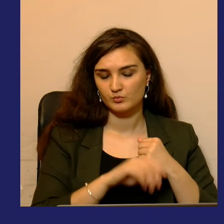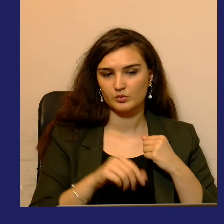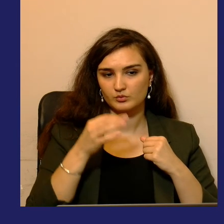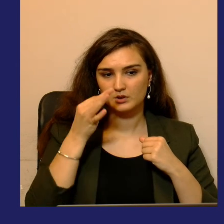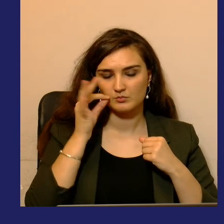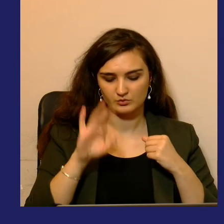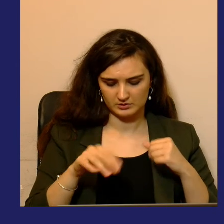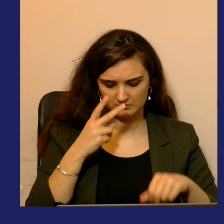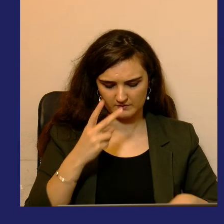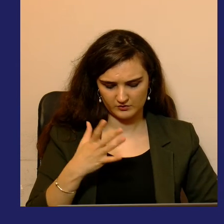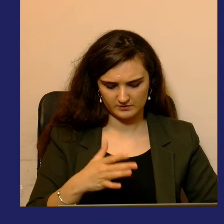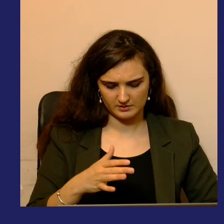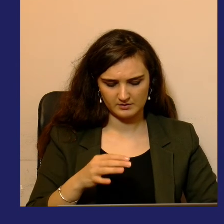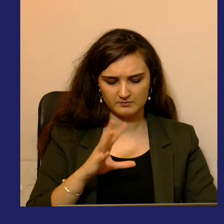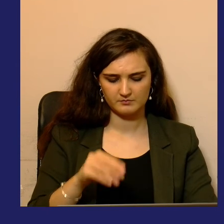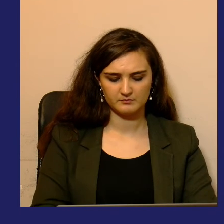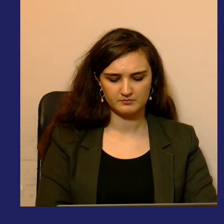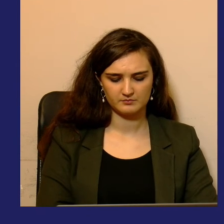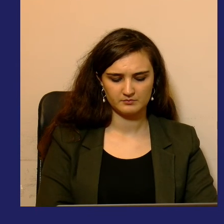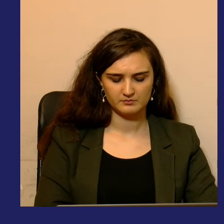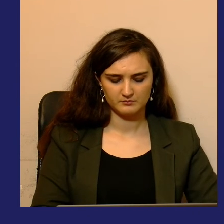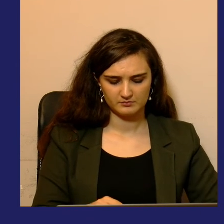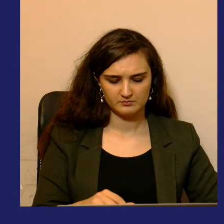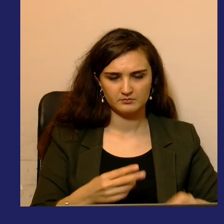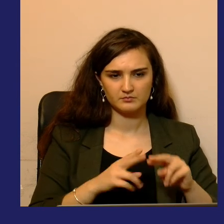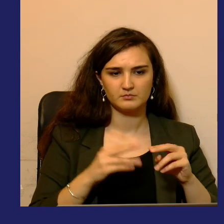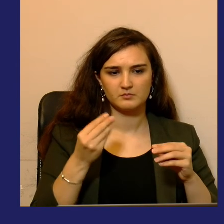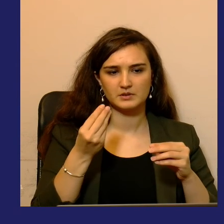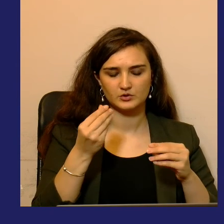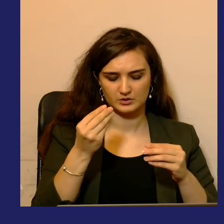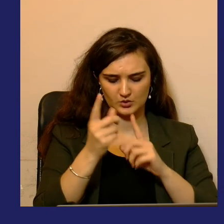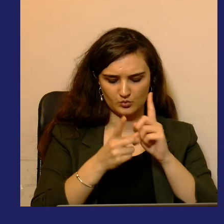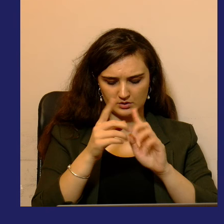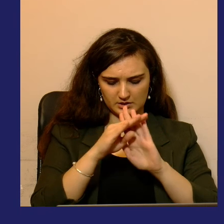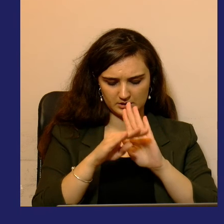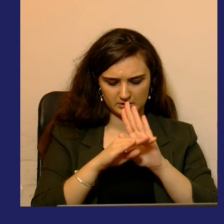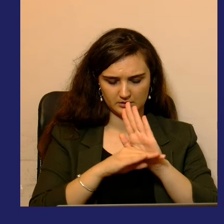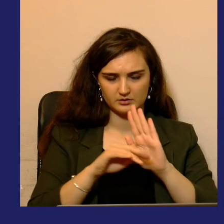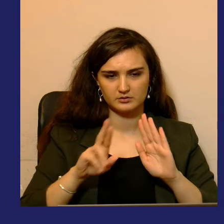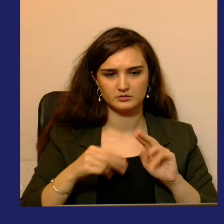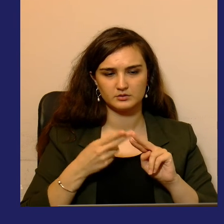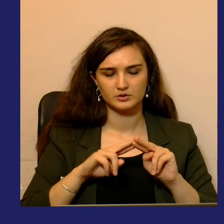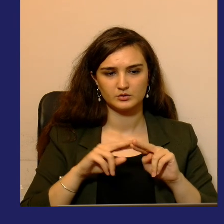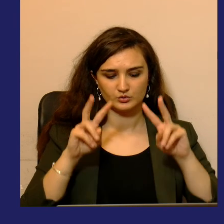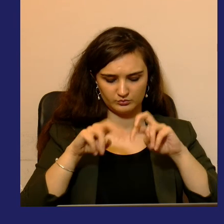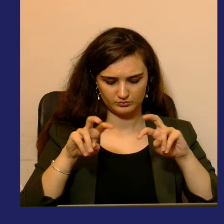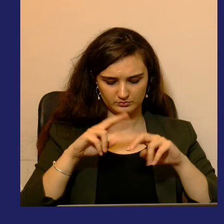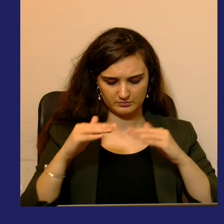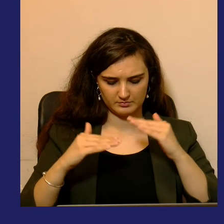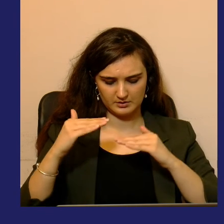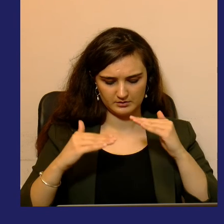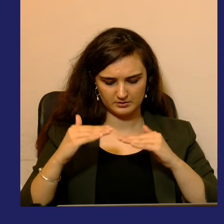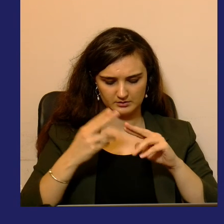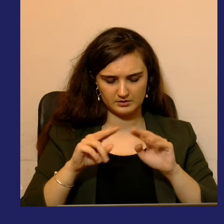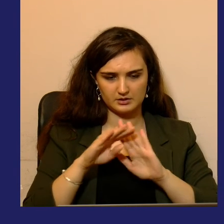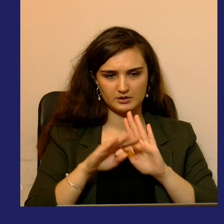has illustrated, absence of stringent financial regulations and softened checks and balance